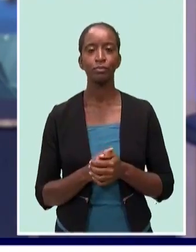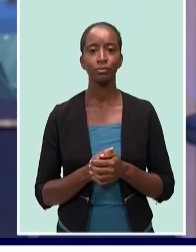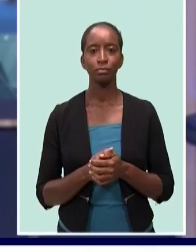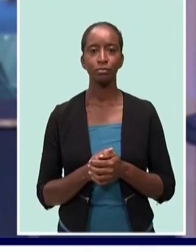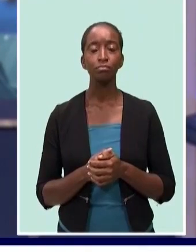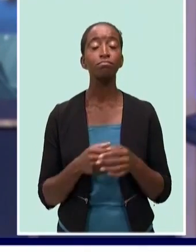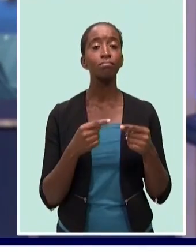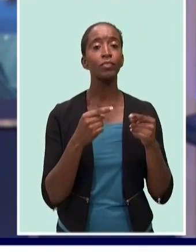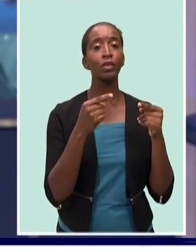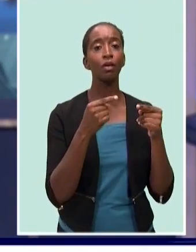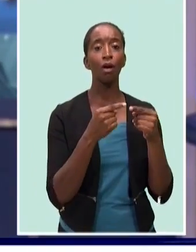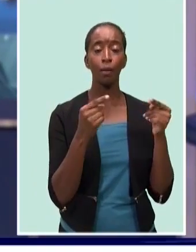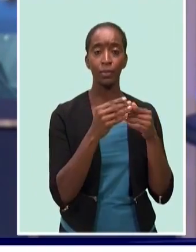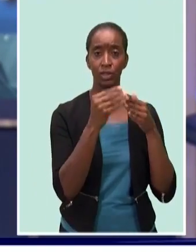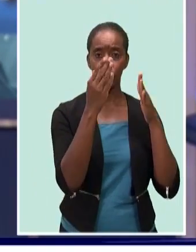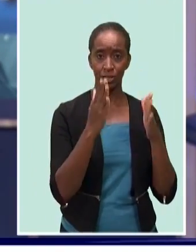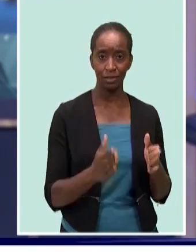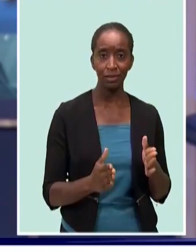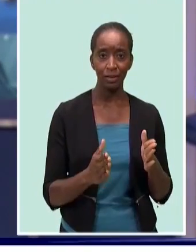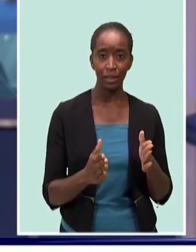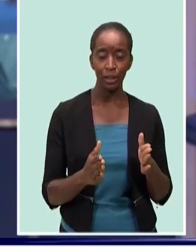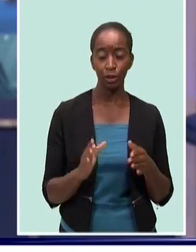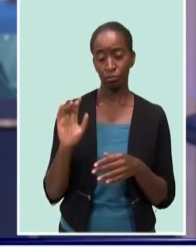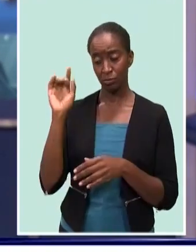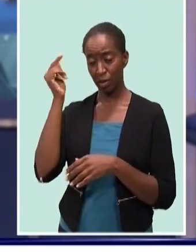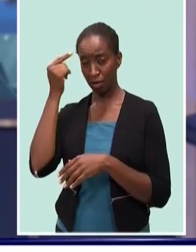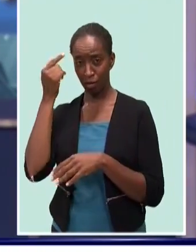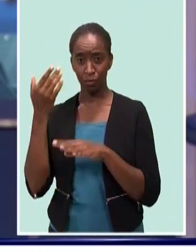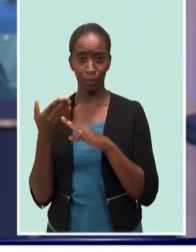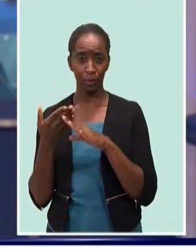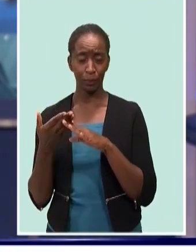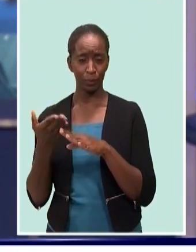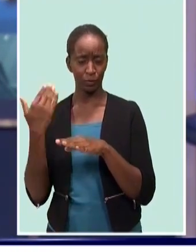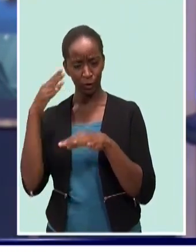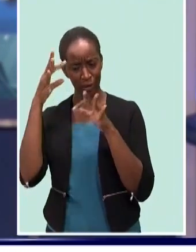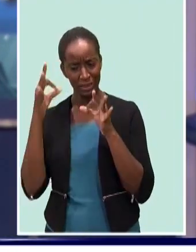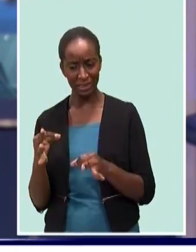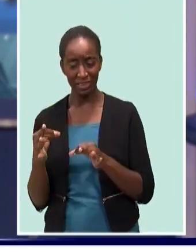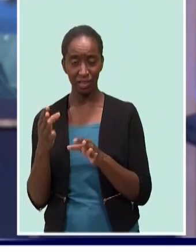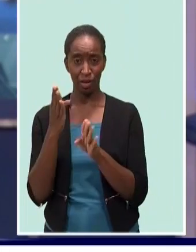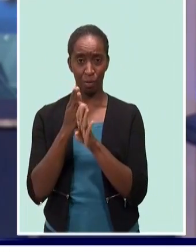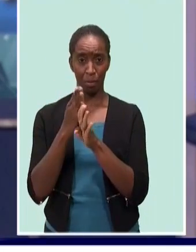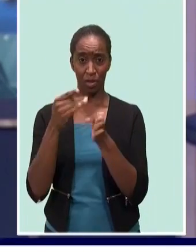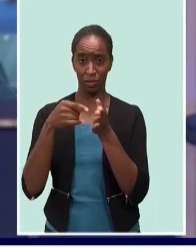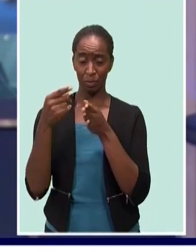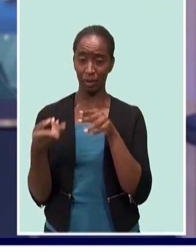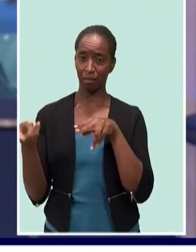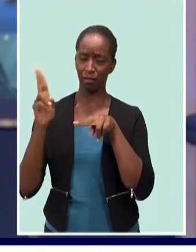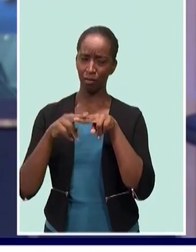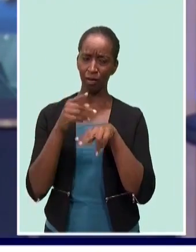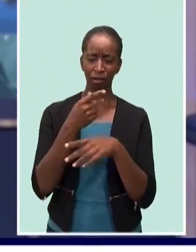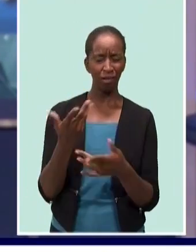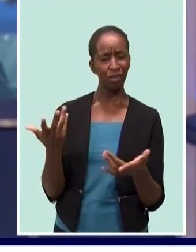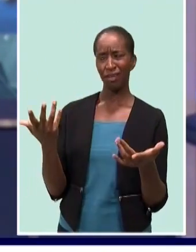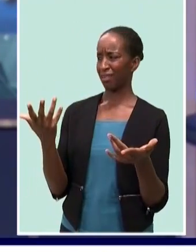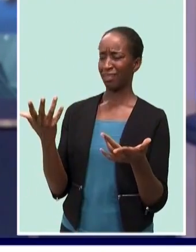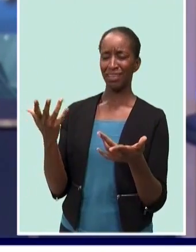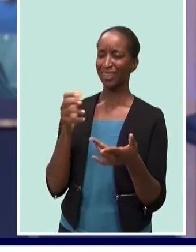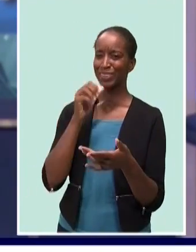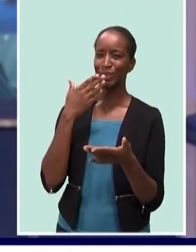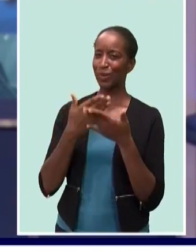Joseph Atherley has come out swinging at government over its decision to increase bus fares at this time. In his response to the budget, Bishop